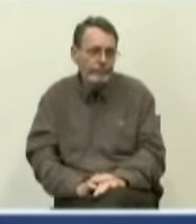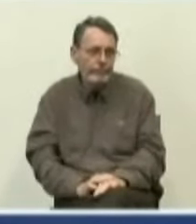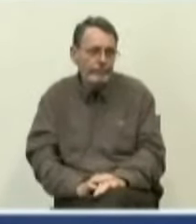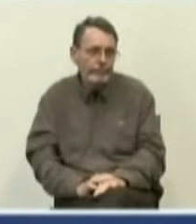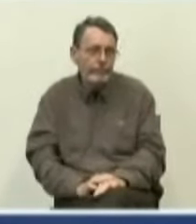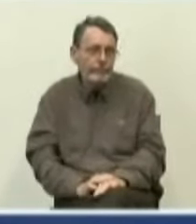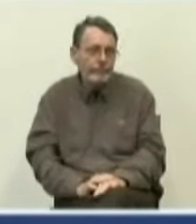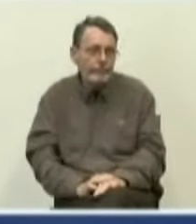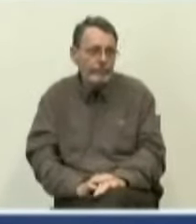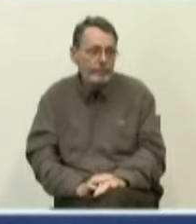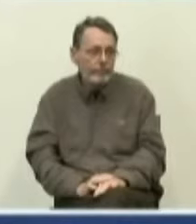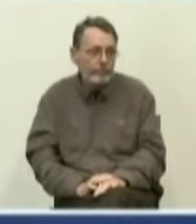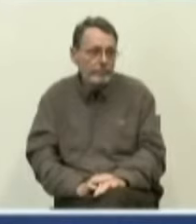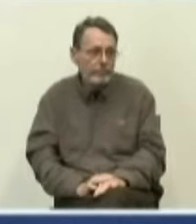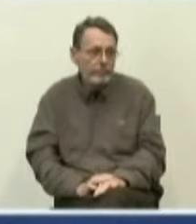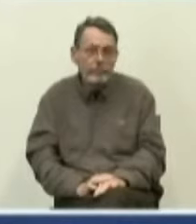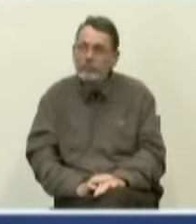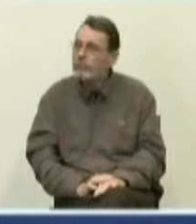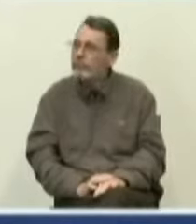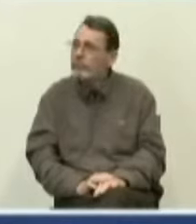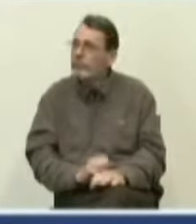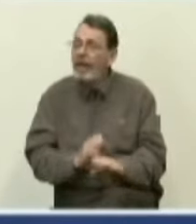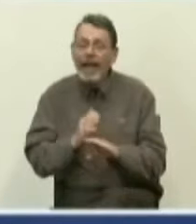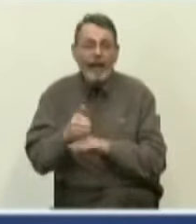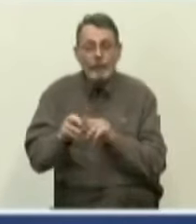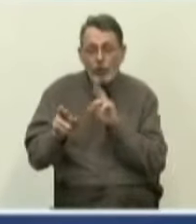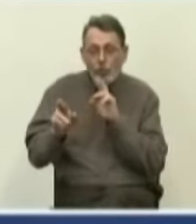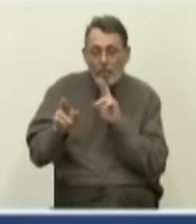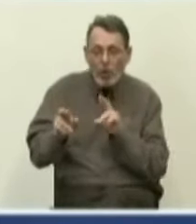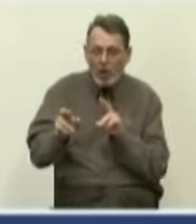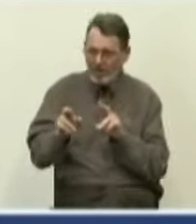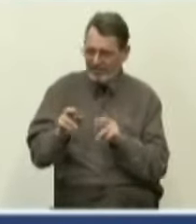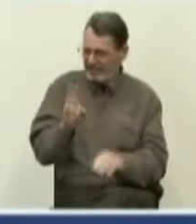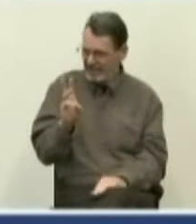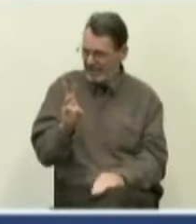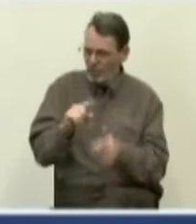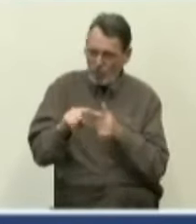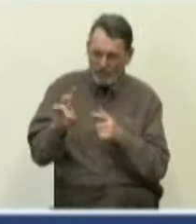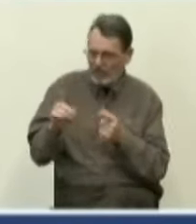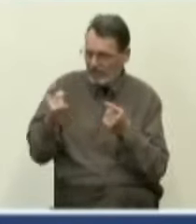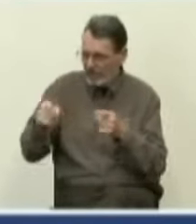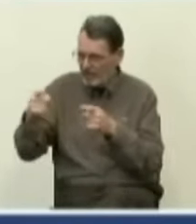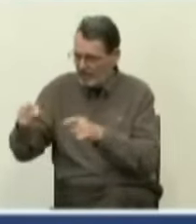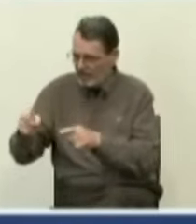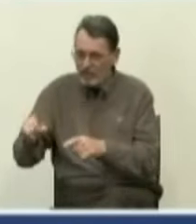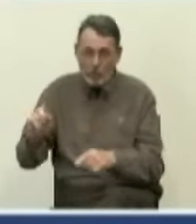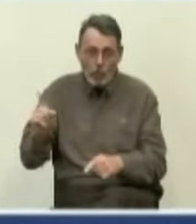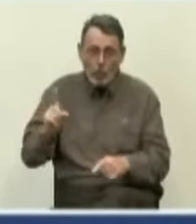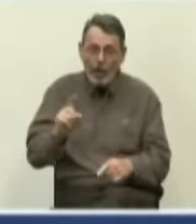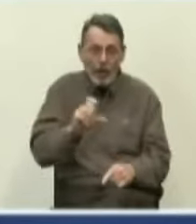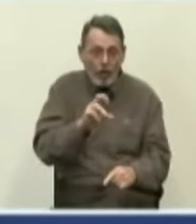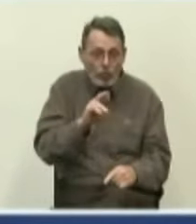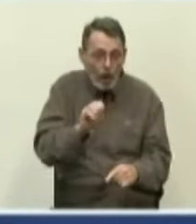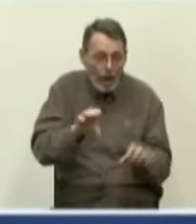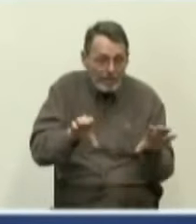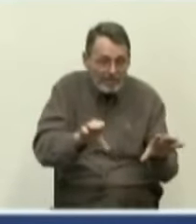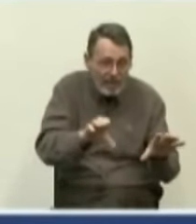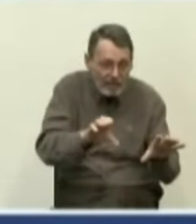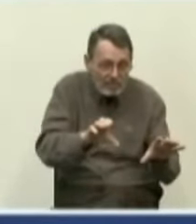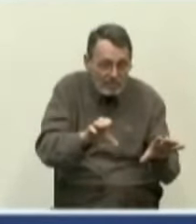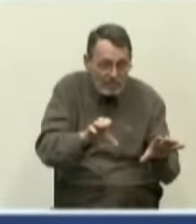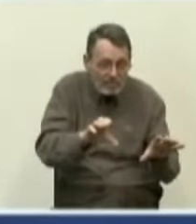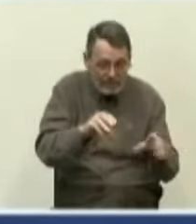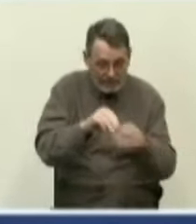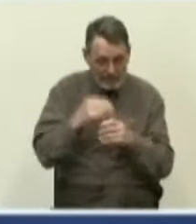after reported of a 6-7 incidents where a crime is committed in our